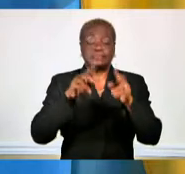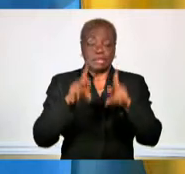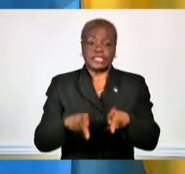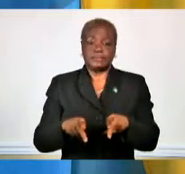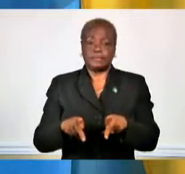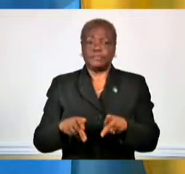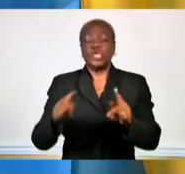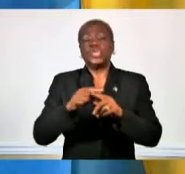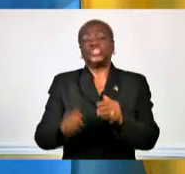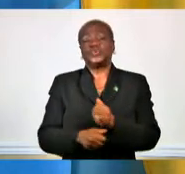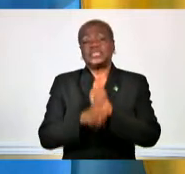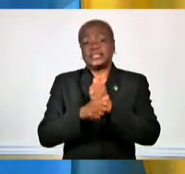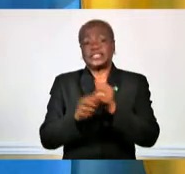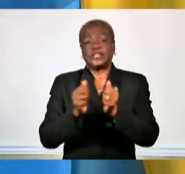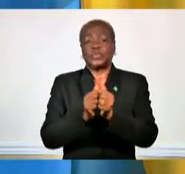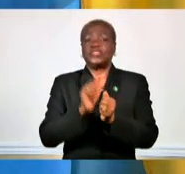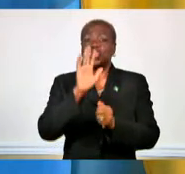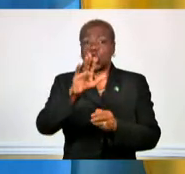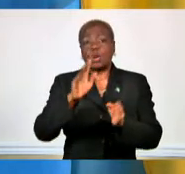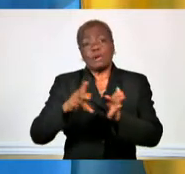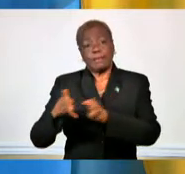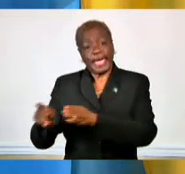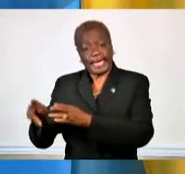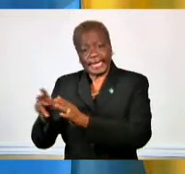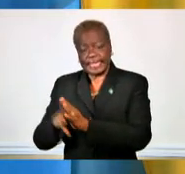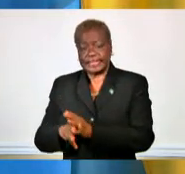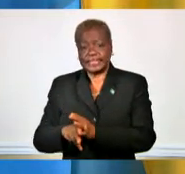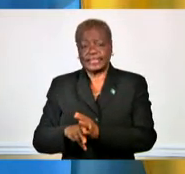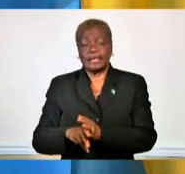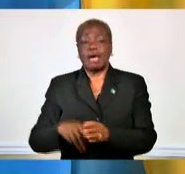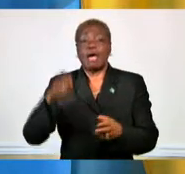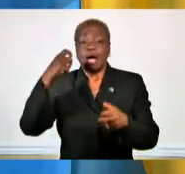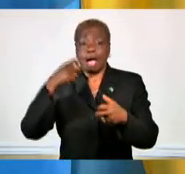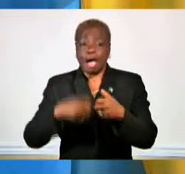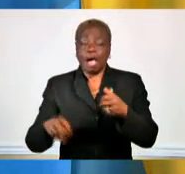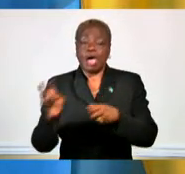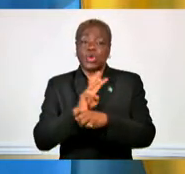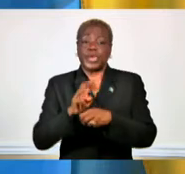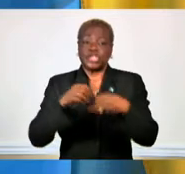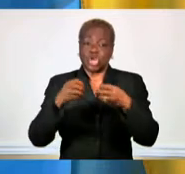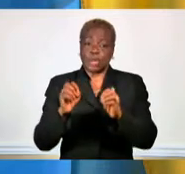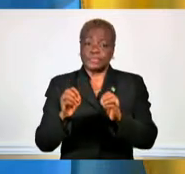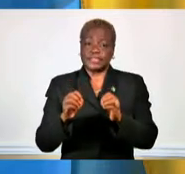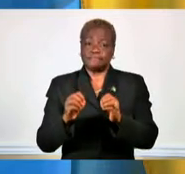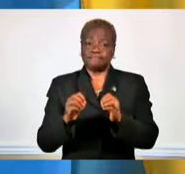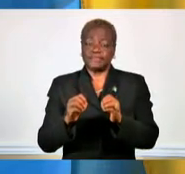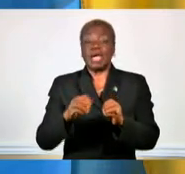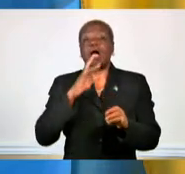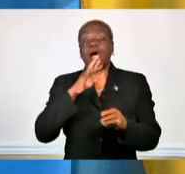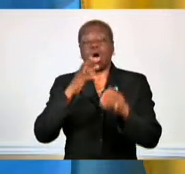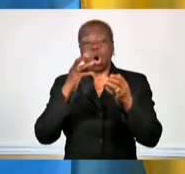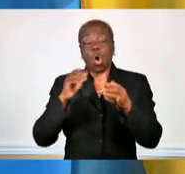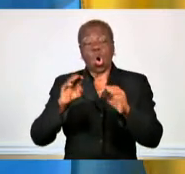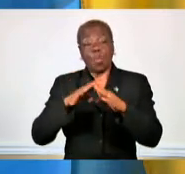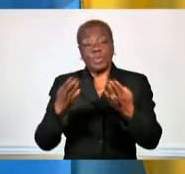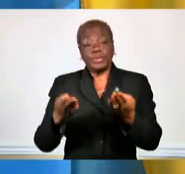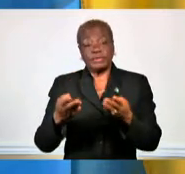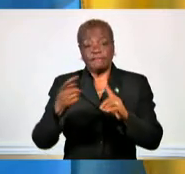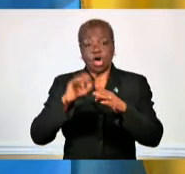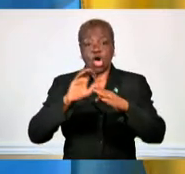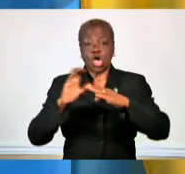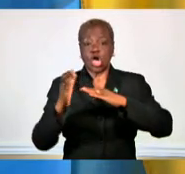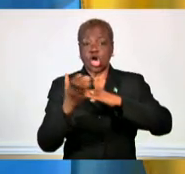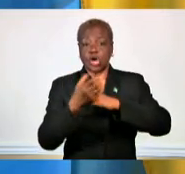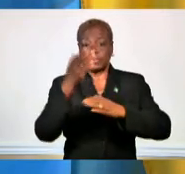To assist with your preparedness, hardware stores are currently open for curbside services